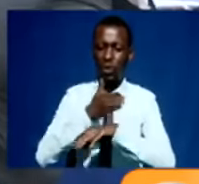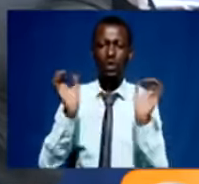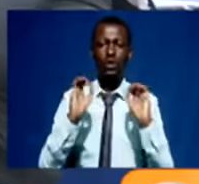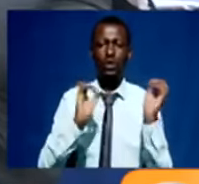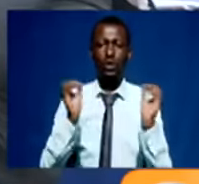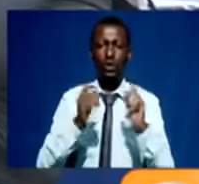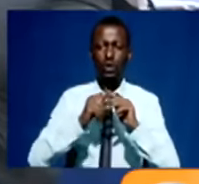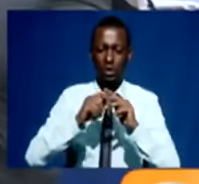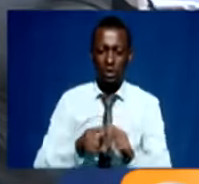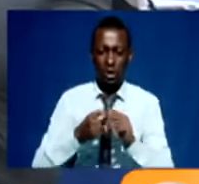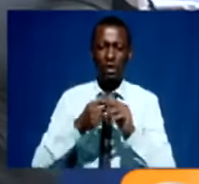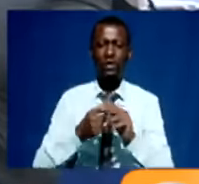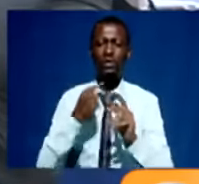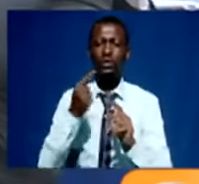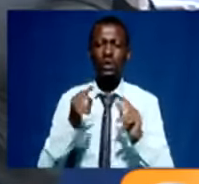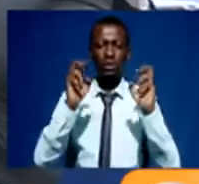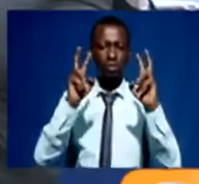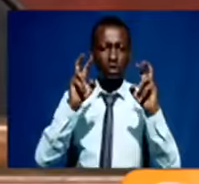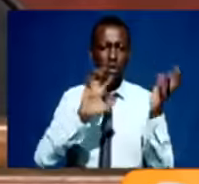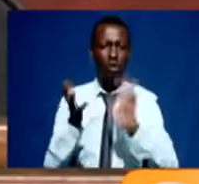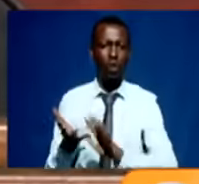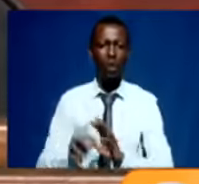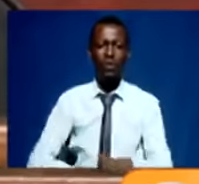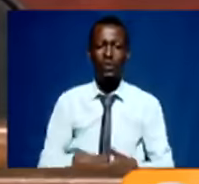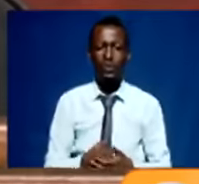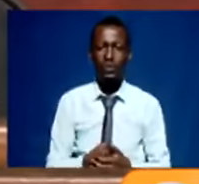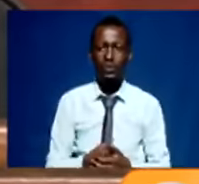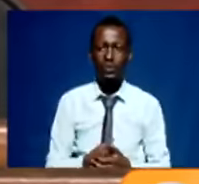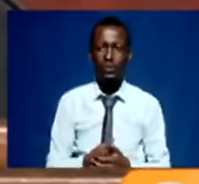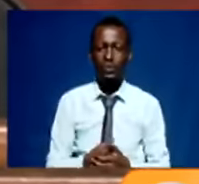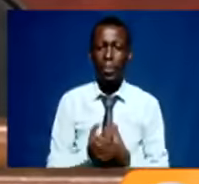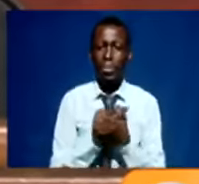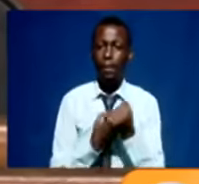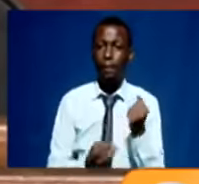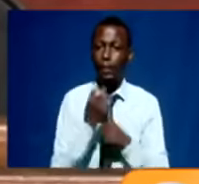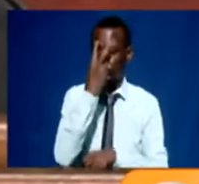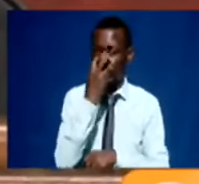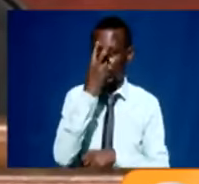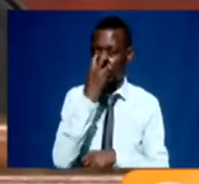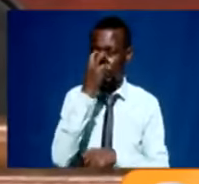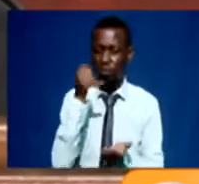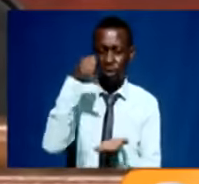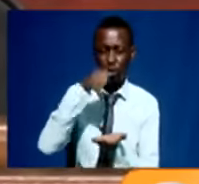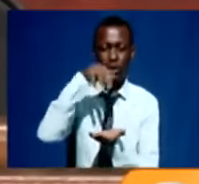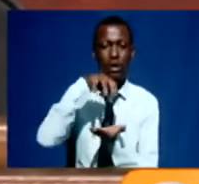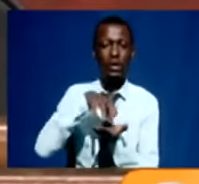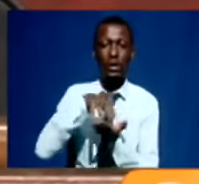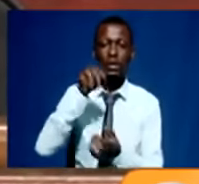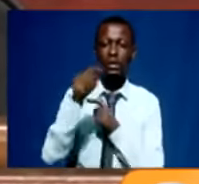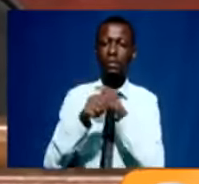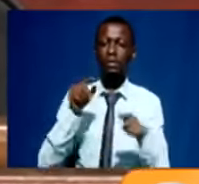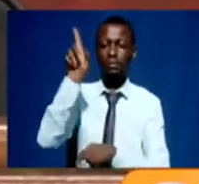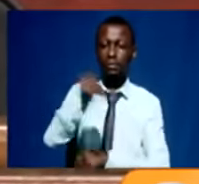straight into the substance of the matter at hand. The two accused persons are jointly charged with the offense of